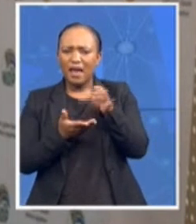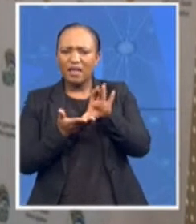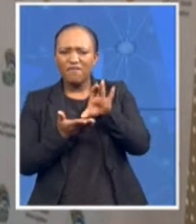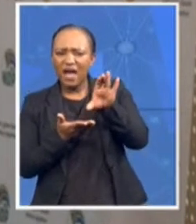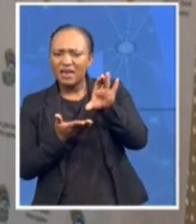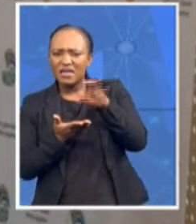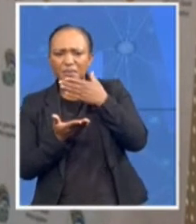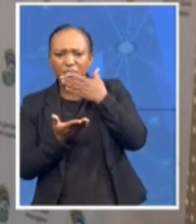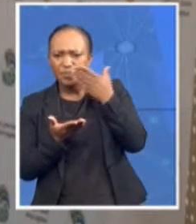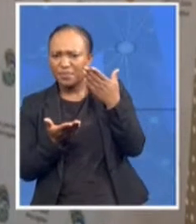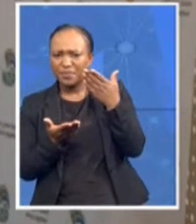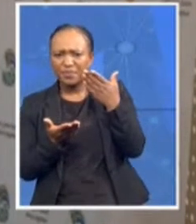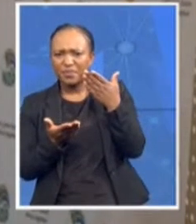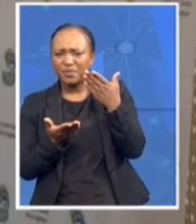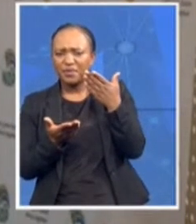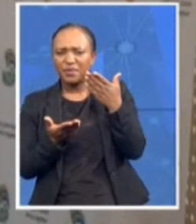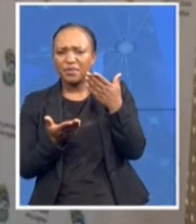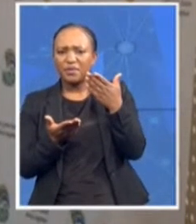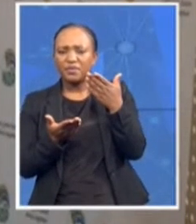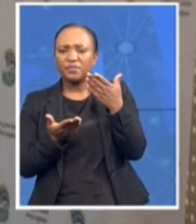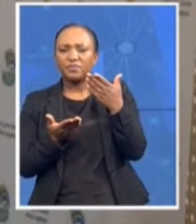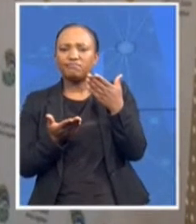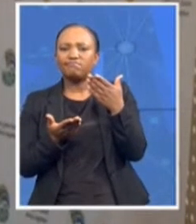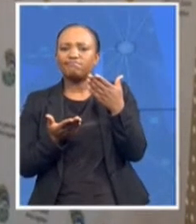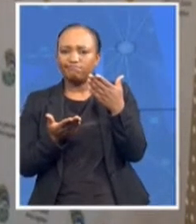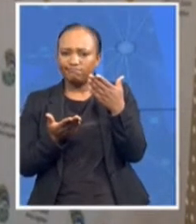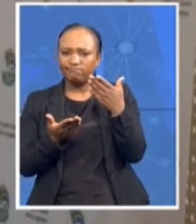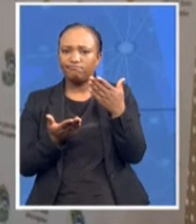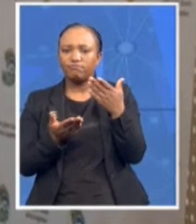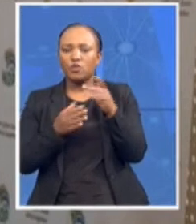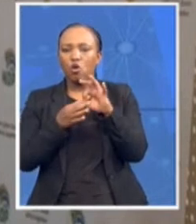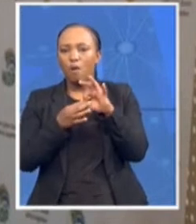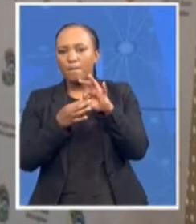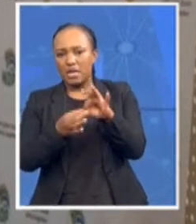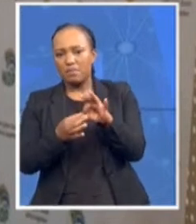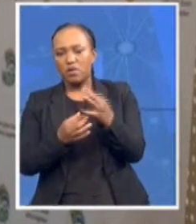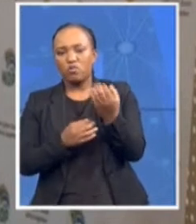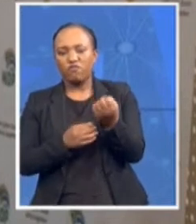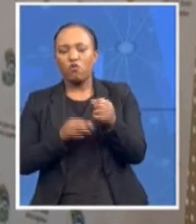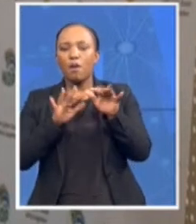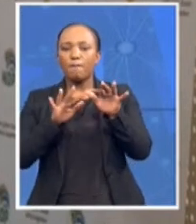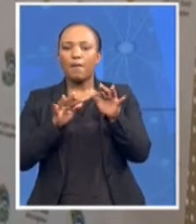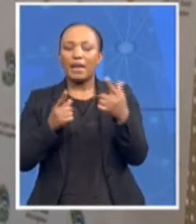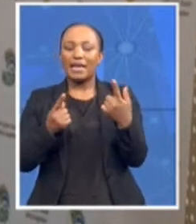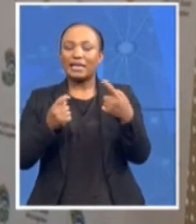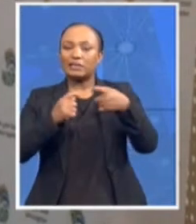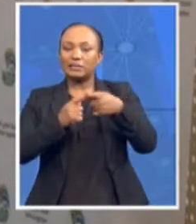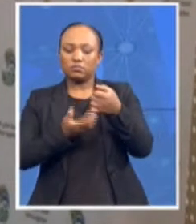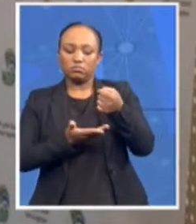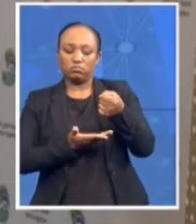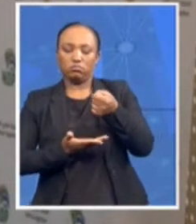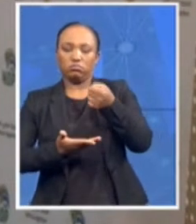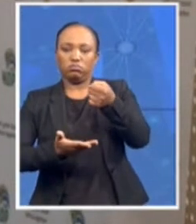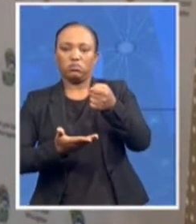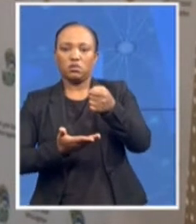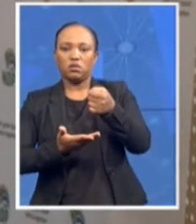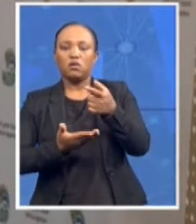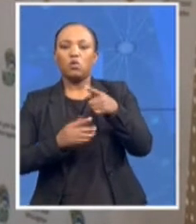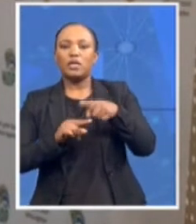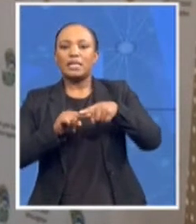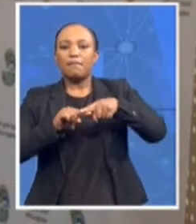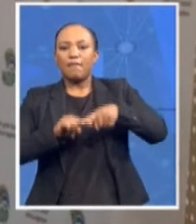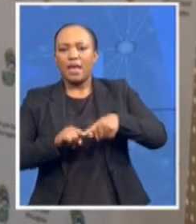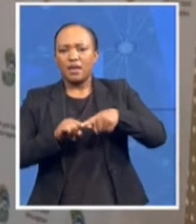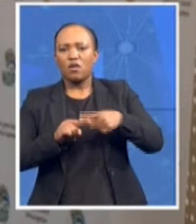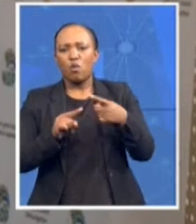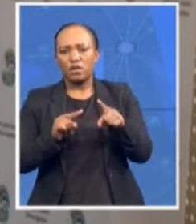Driven by the commitment to ensure that public funds were going to be dispersed based on principles of fairness, equity, and